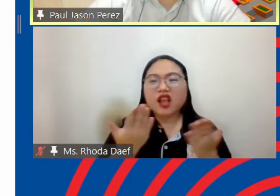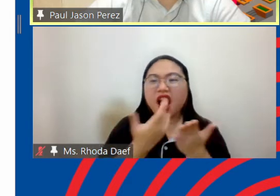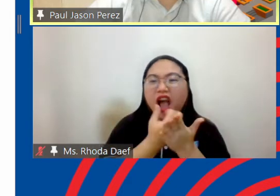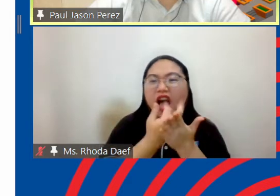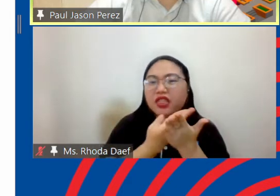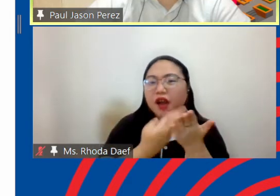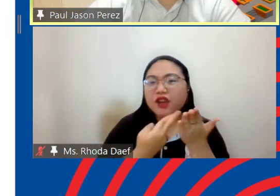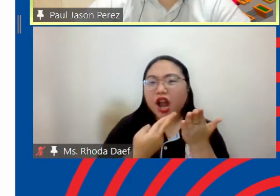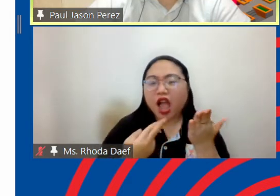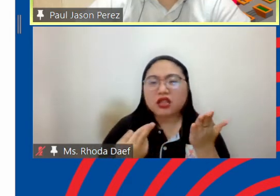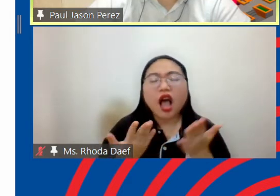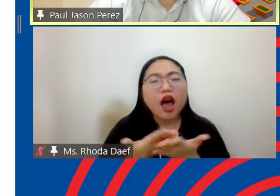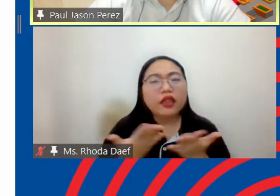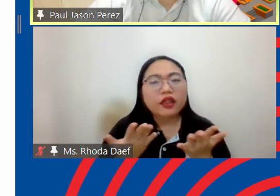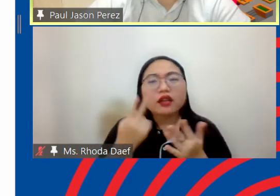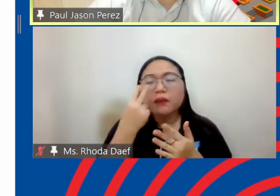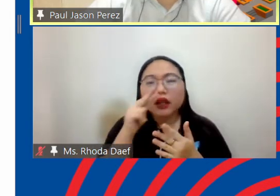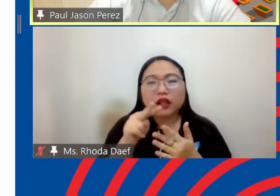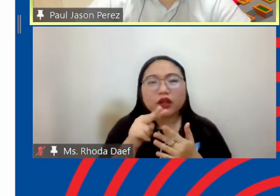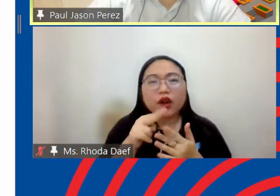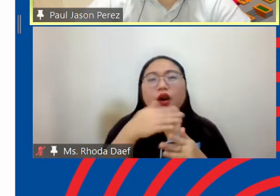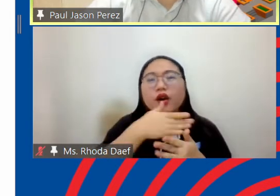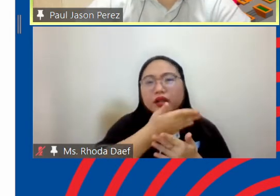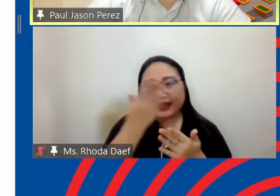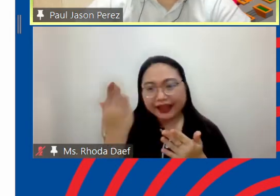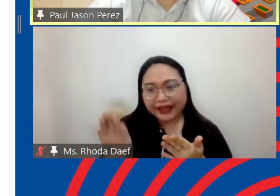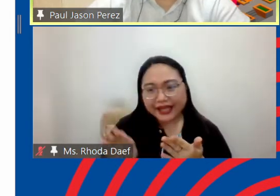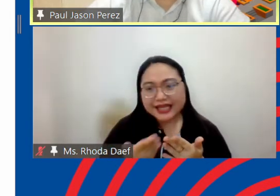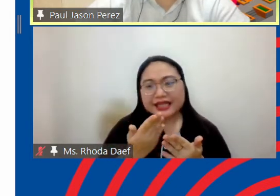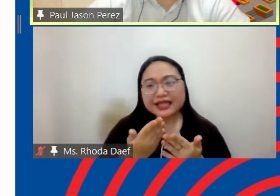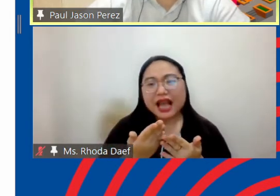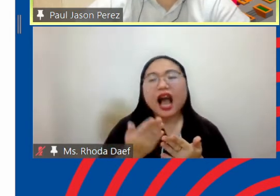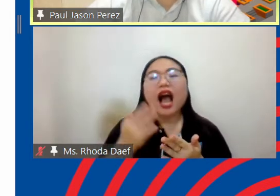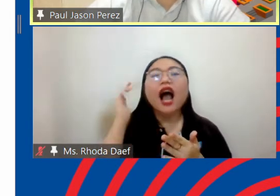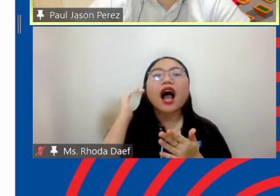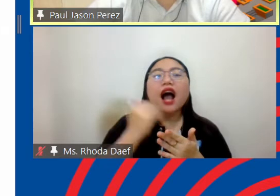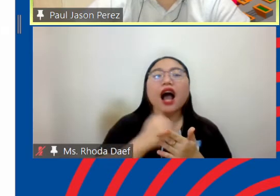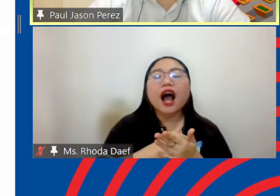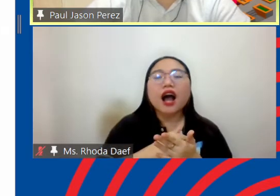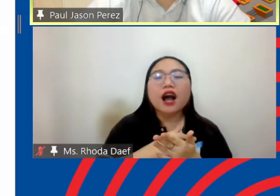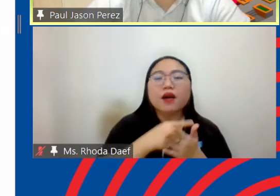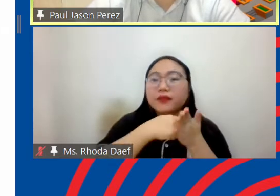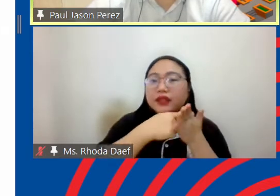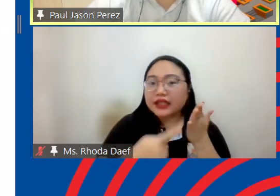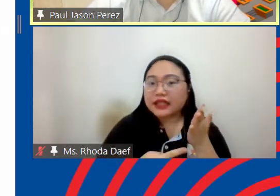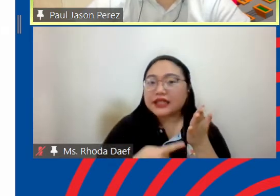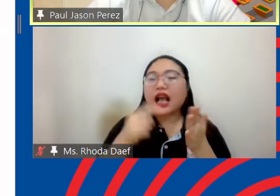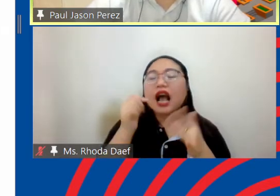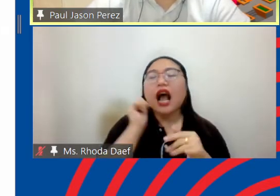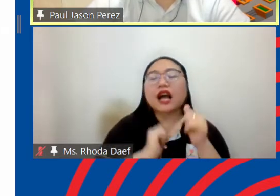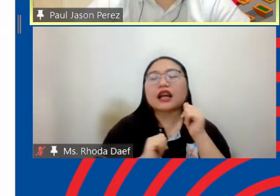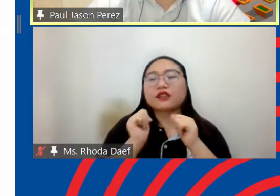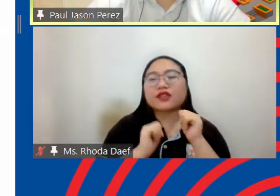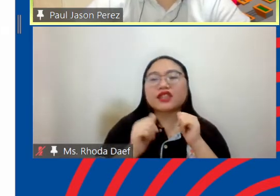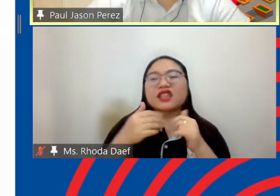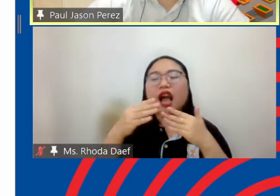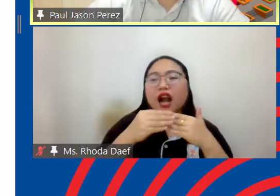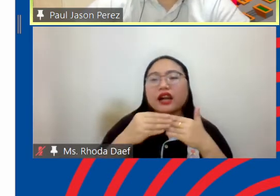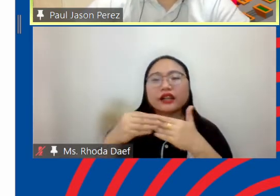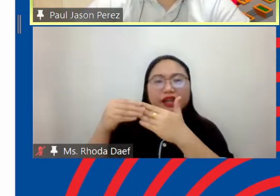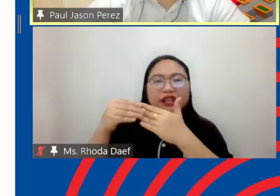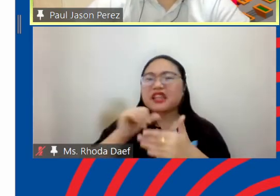find out that these activities are guides. You don't have to go through each of the